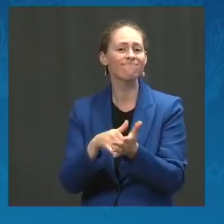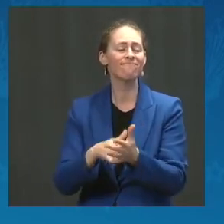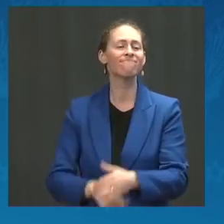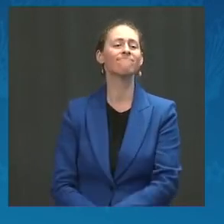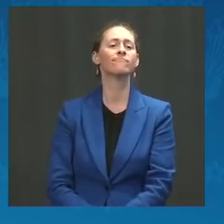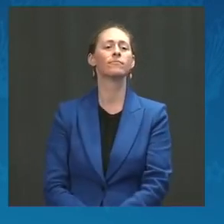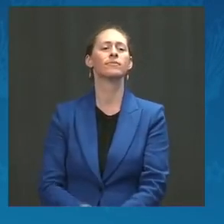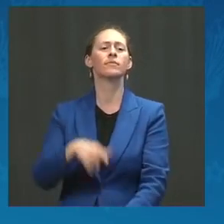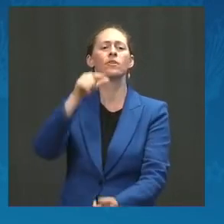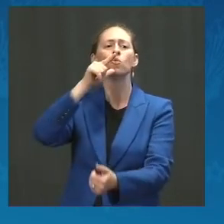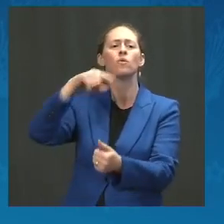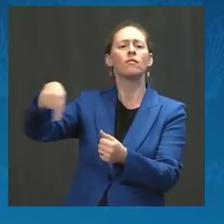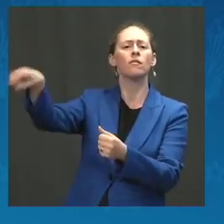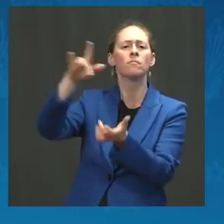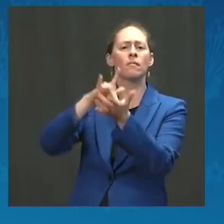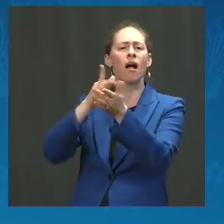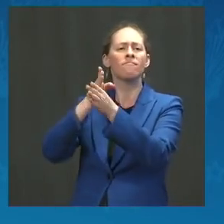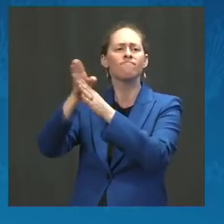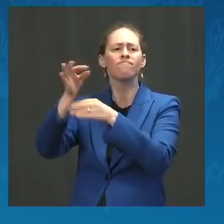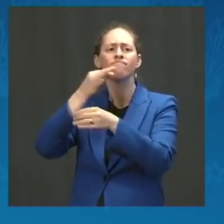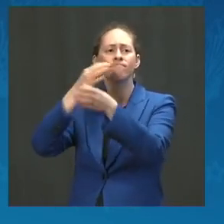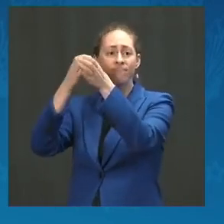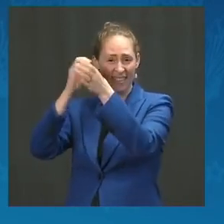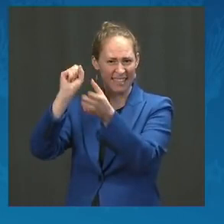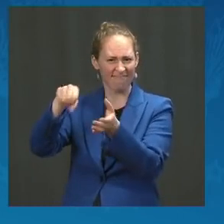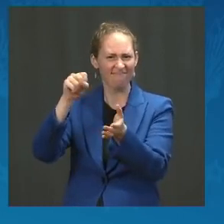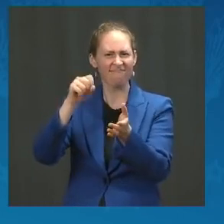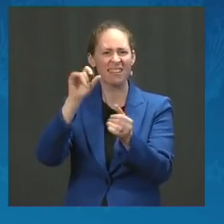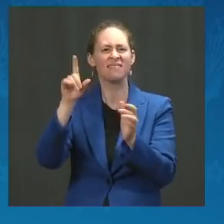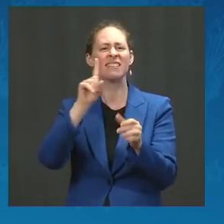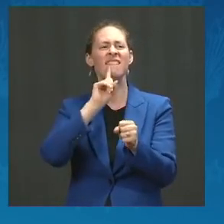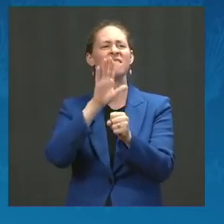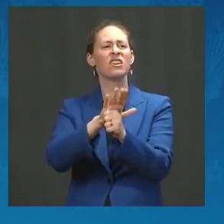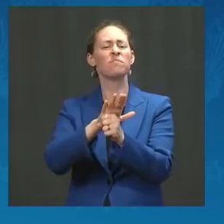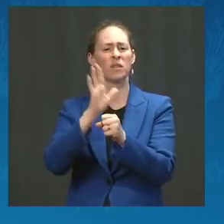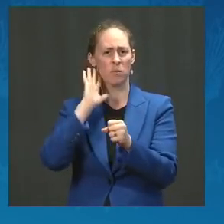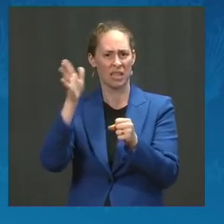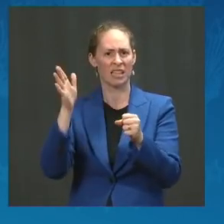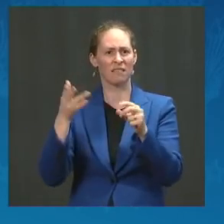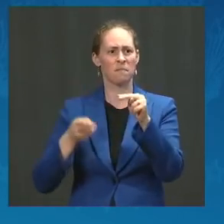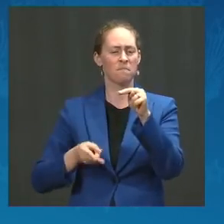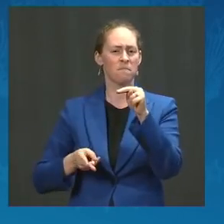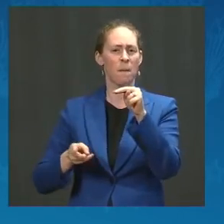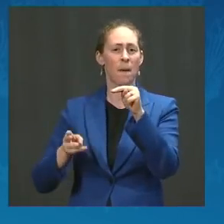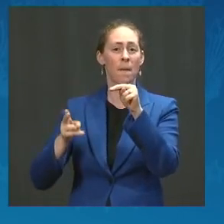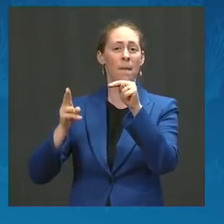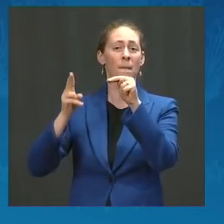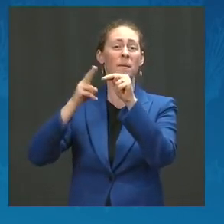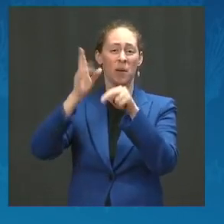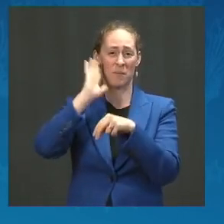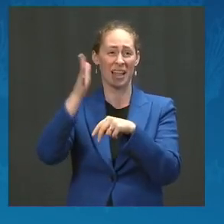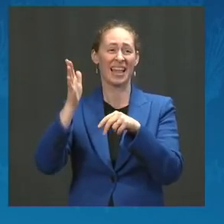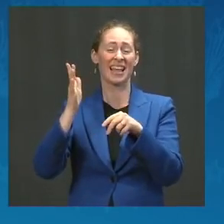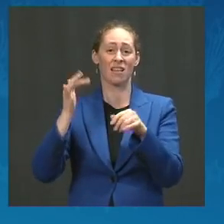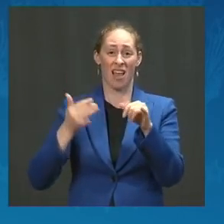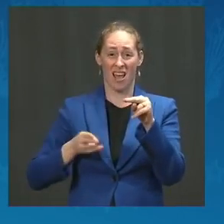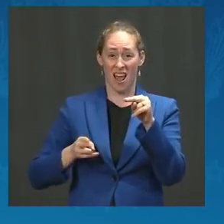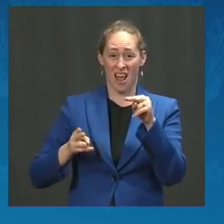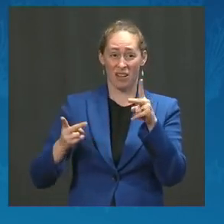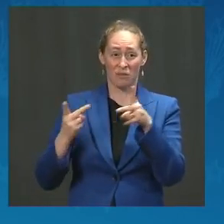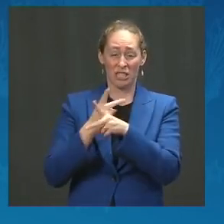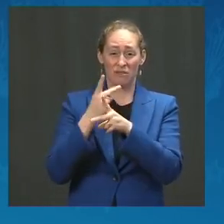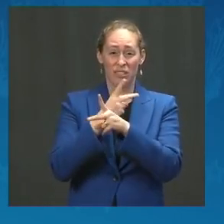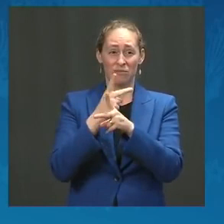further before they start to come back down. But while cases are on the rise, we're not likely to see, according to